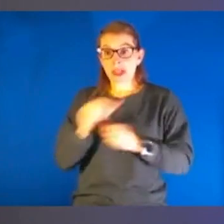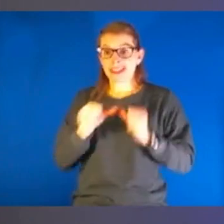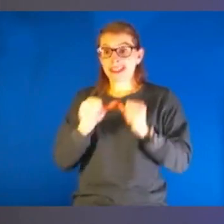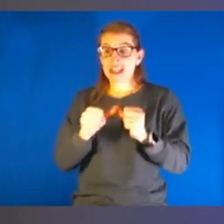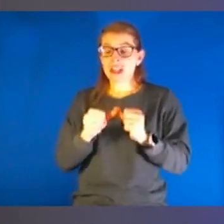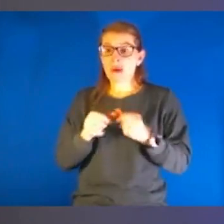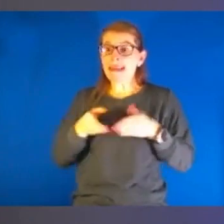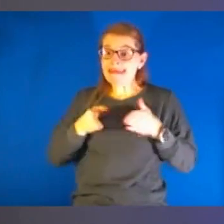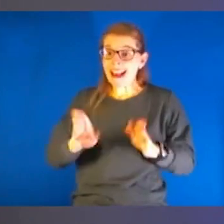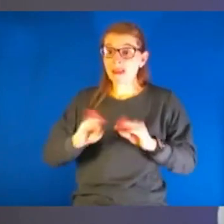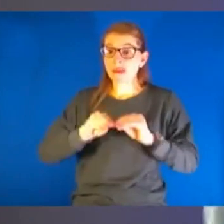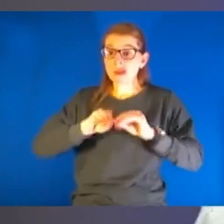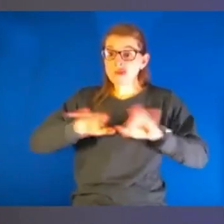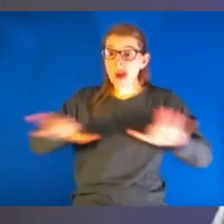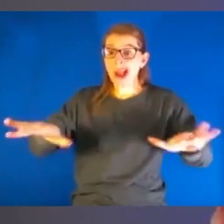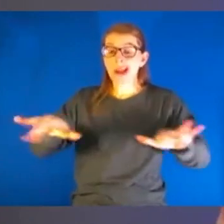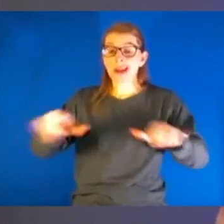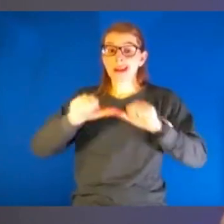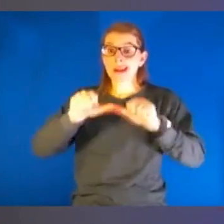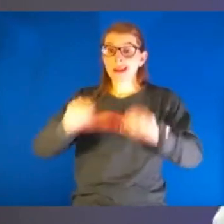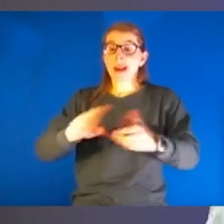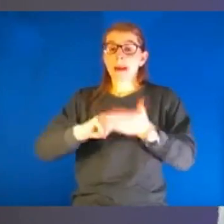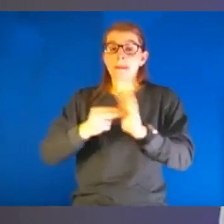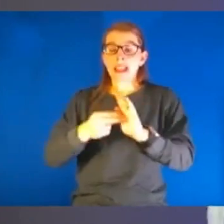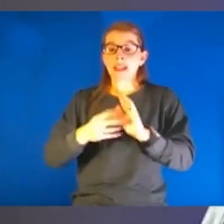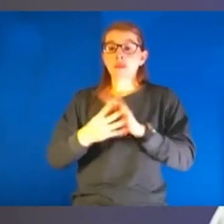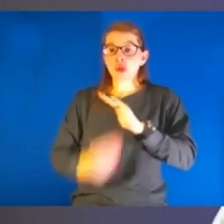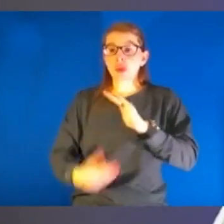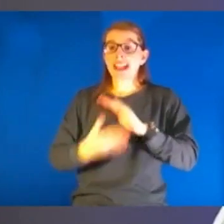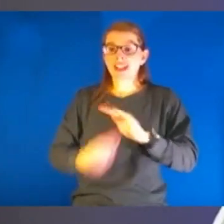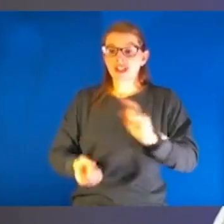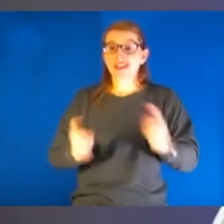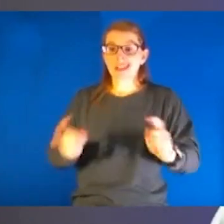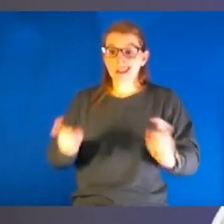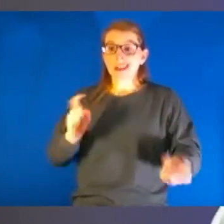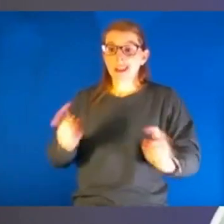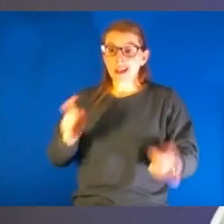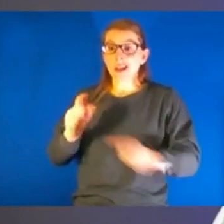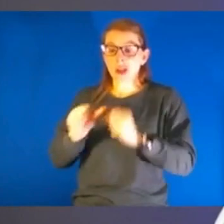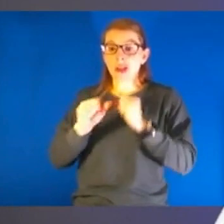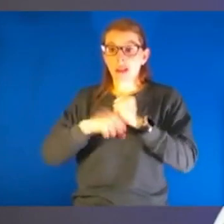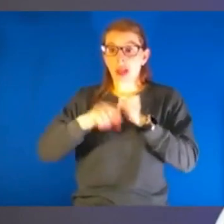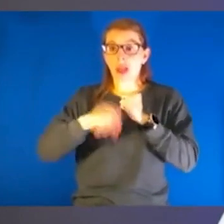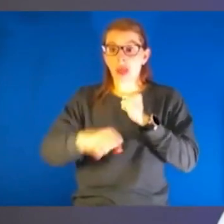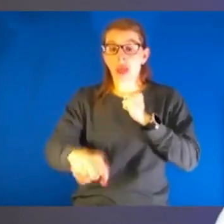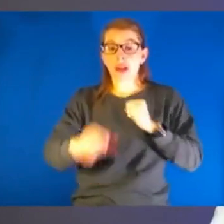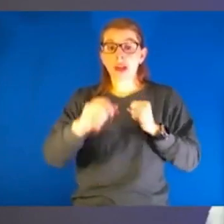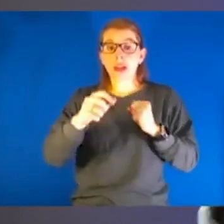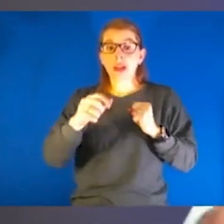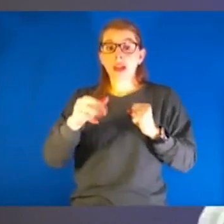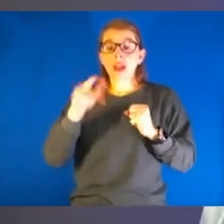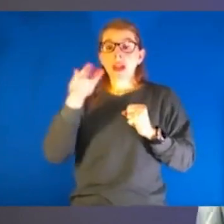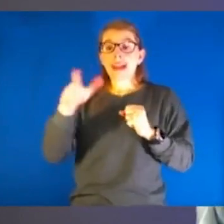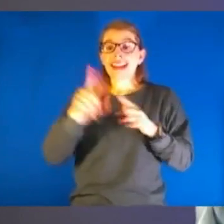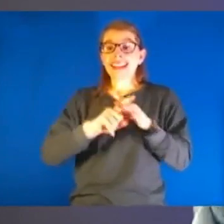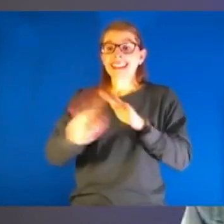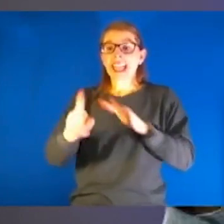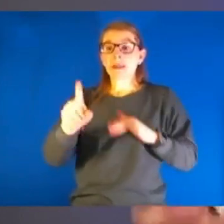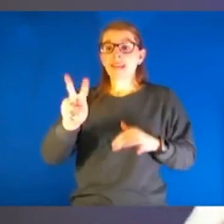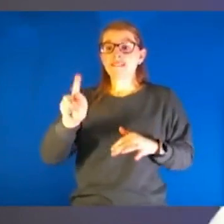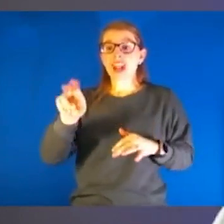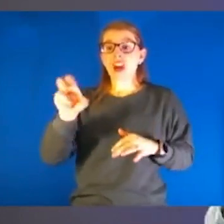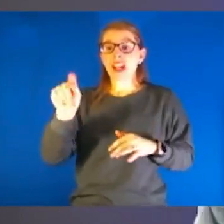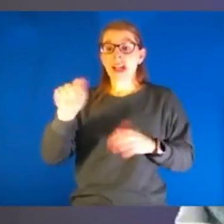perpetuate, then we run the risk of continued mutations. That's right. And the continued mutations, then eventually there could be an escape variant where the vaccines,